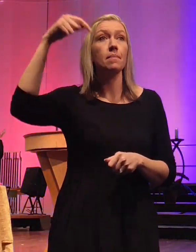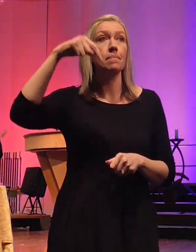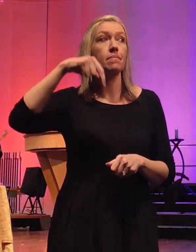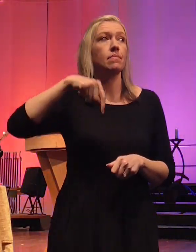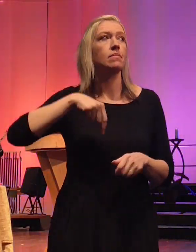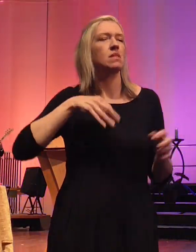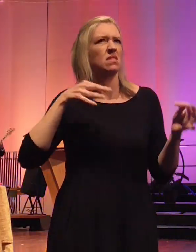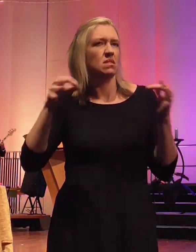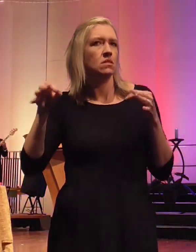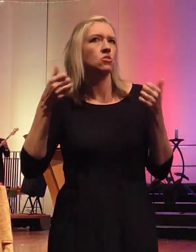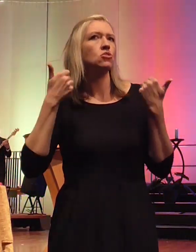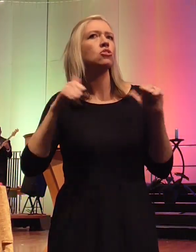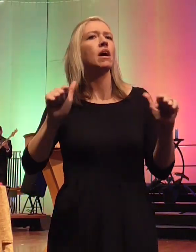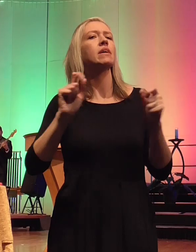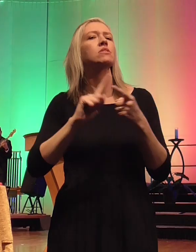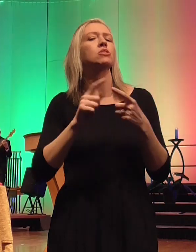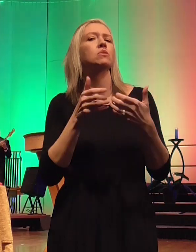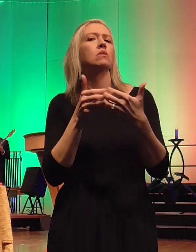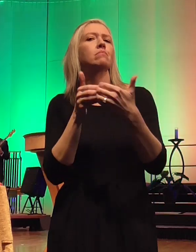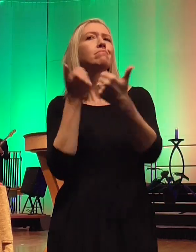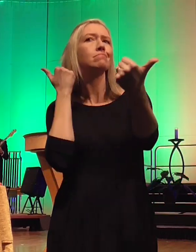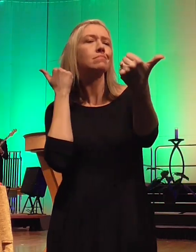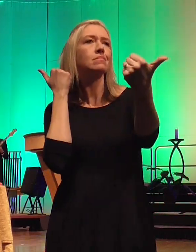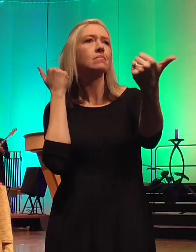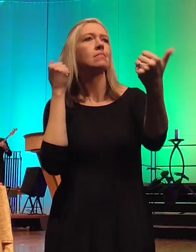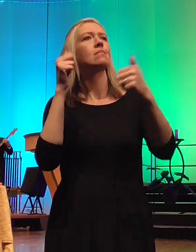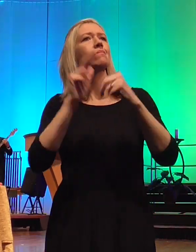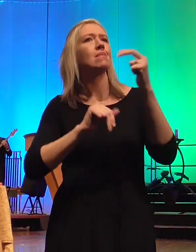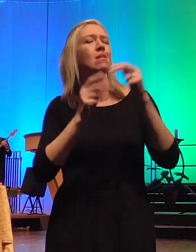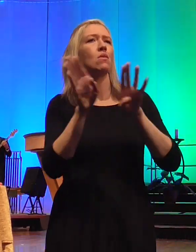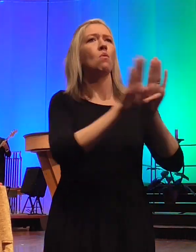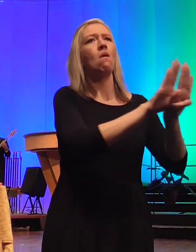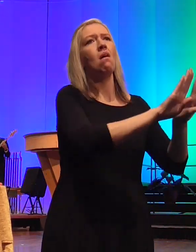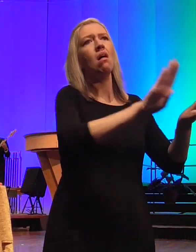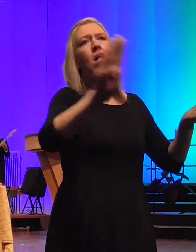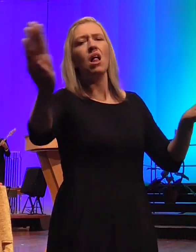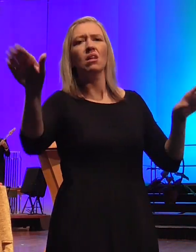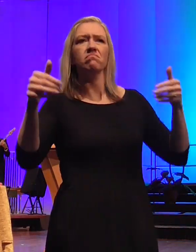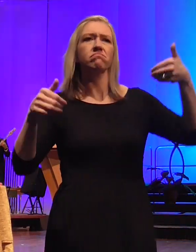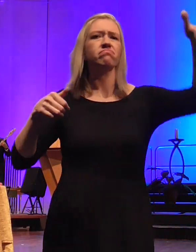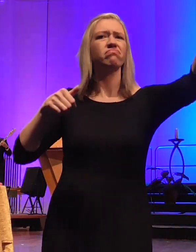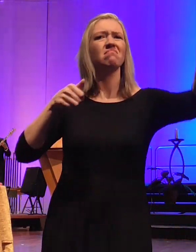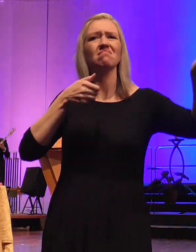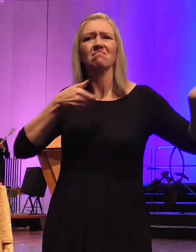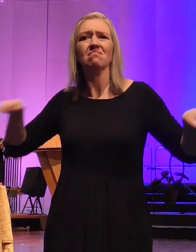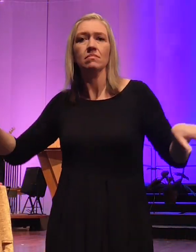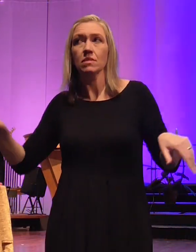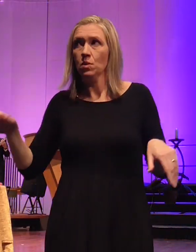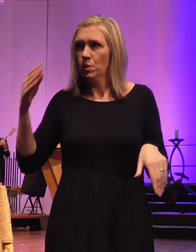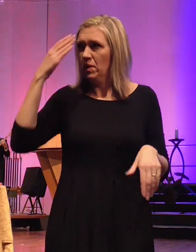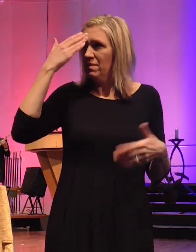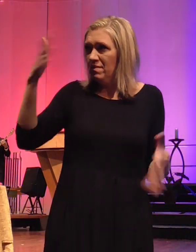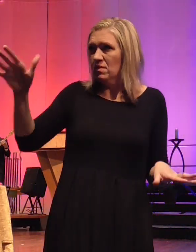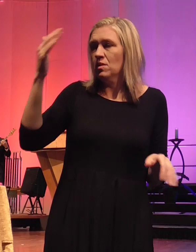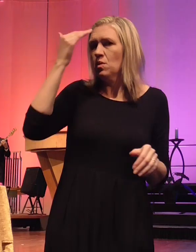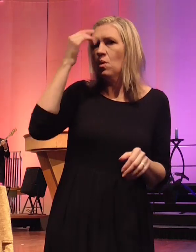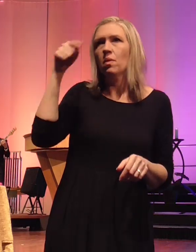they come to build a wall between us. We know they won't